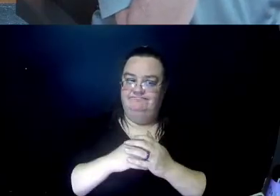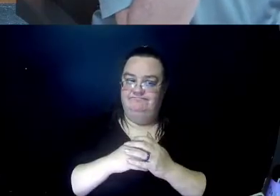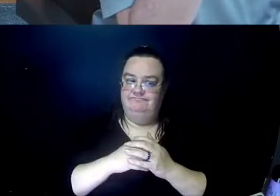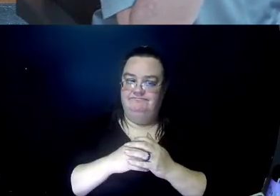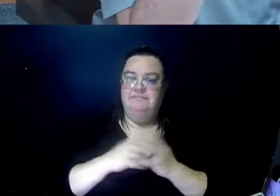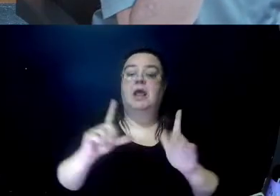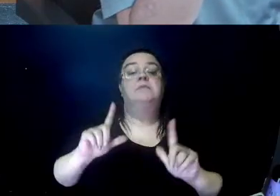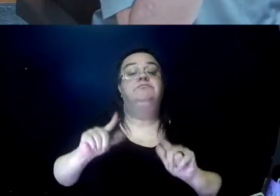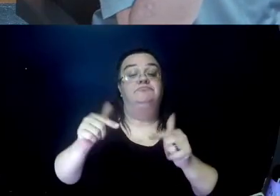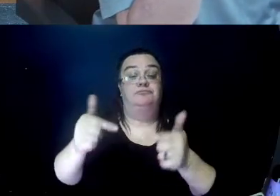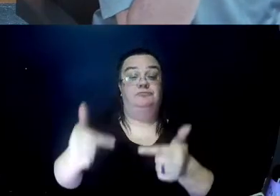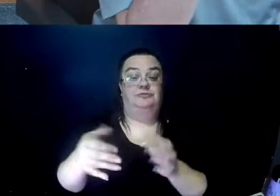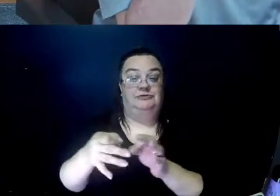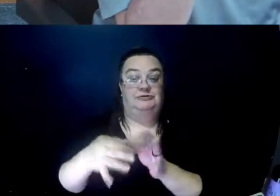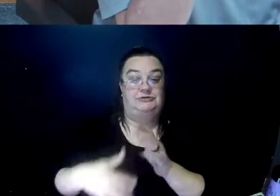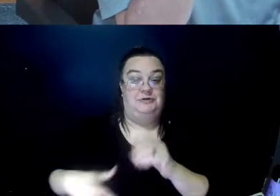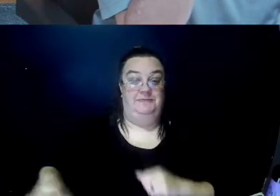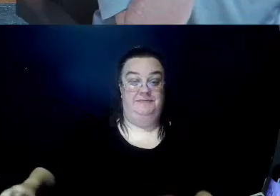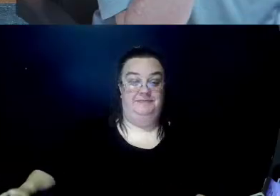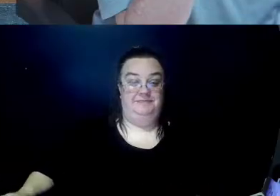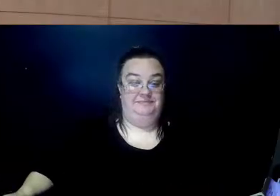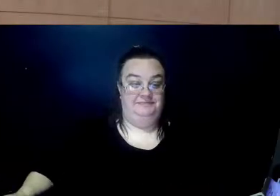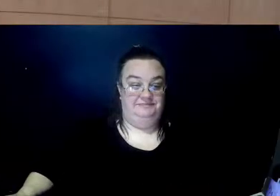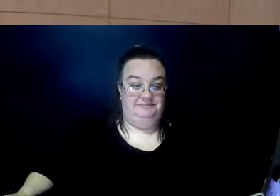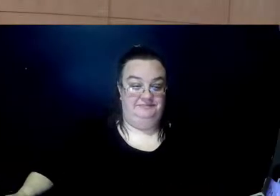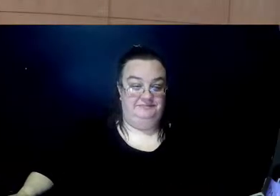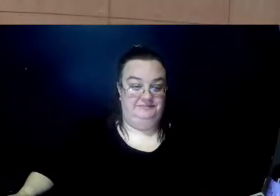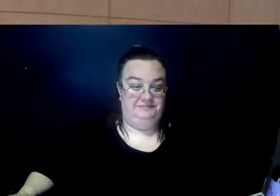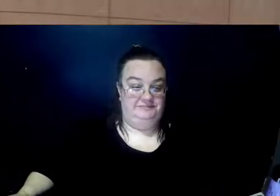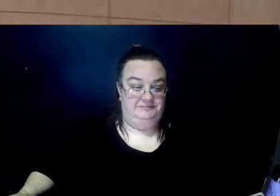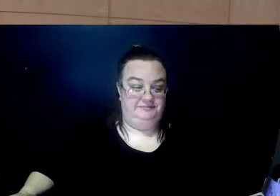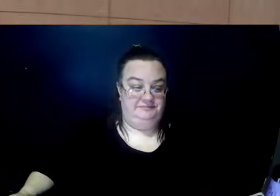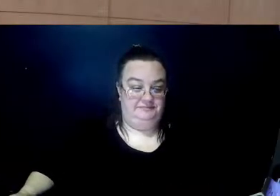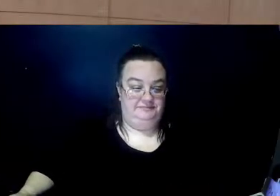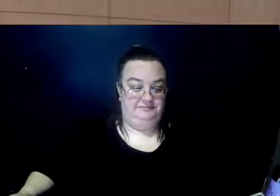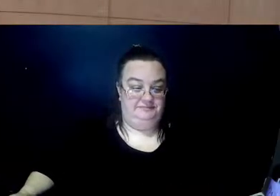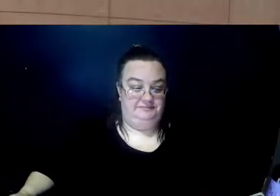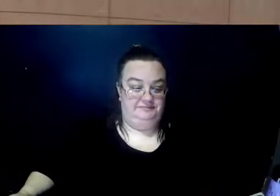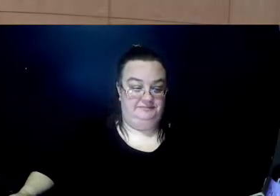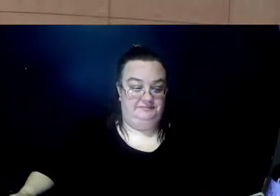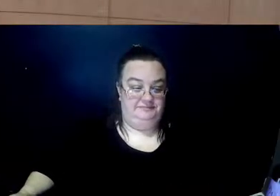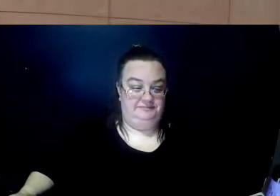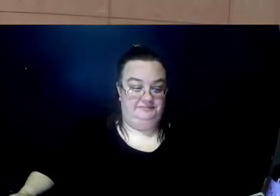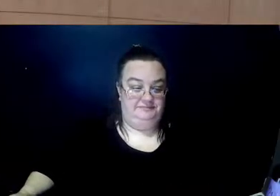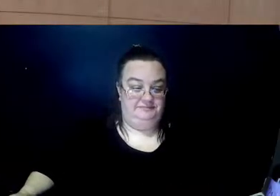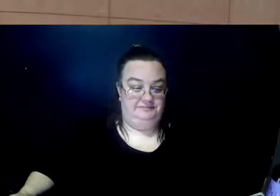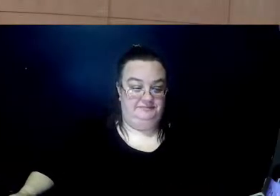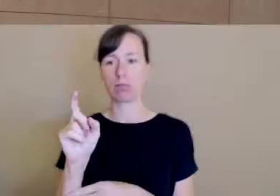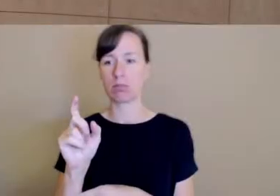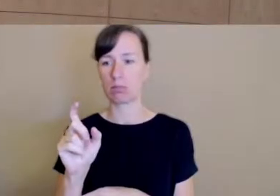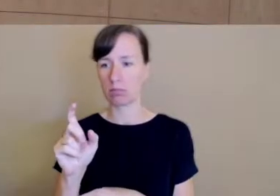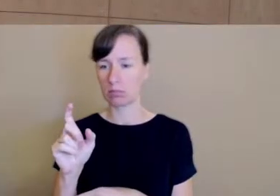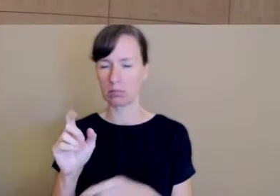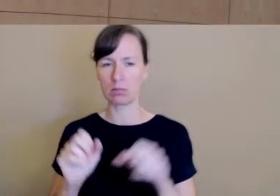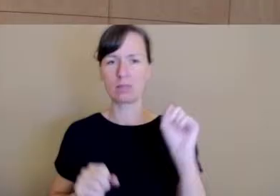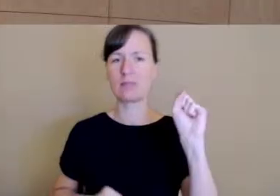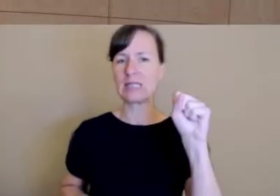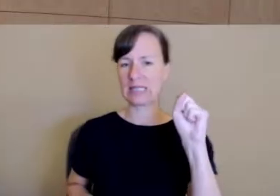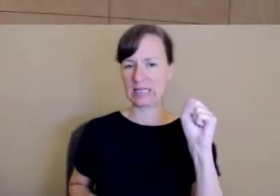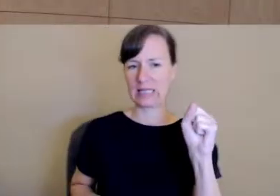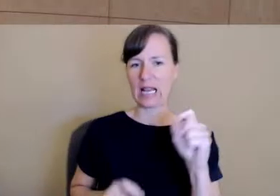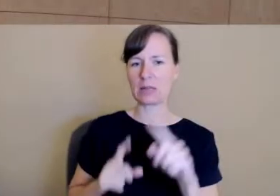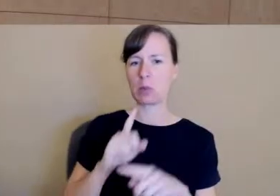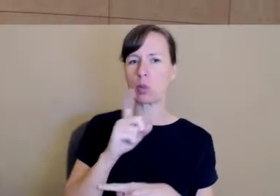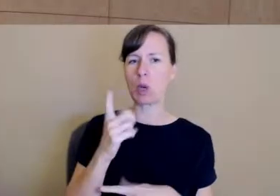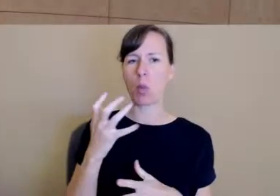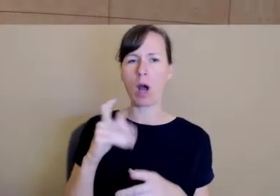But you would like a cooling off period? well, yes, though really I wanted to discuss it. It's